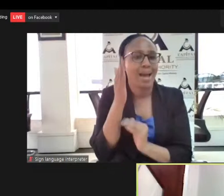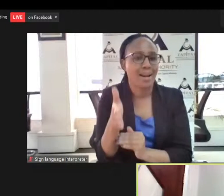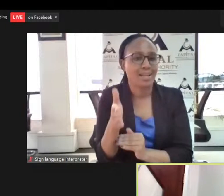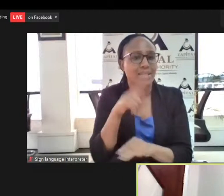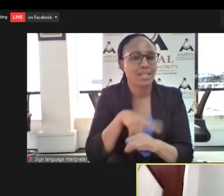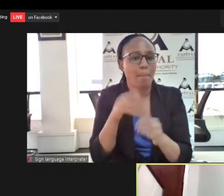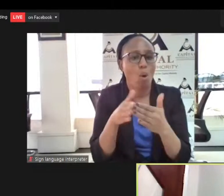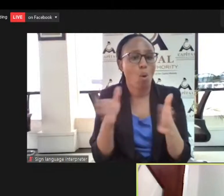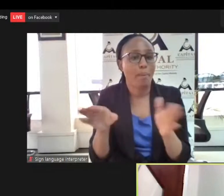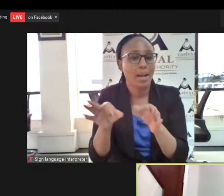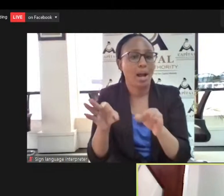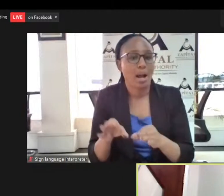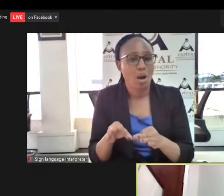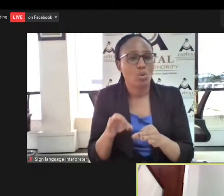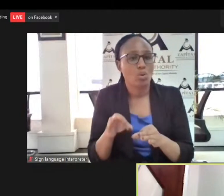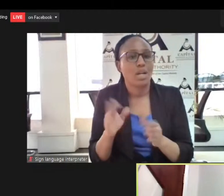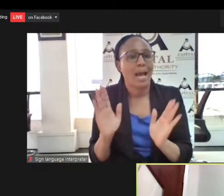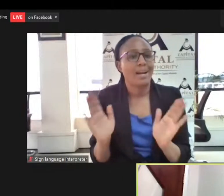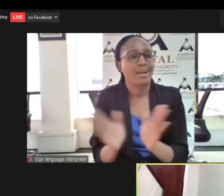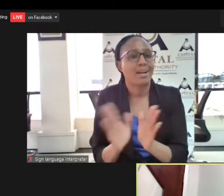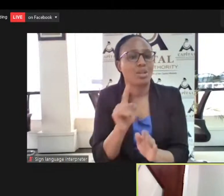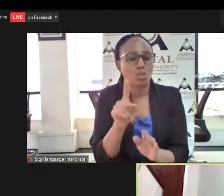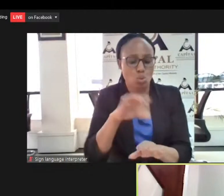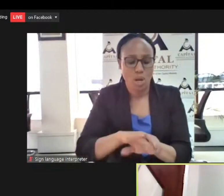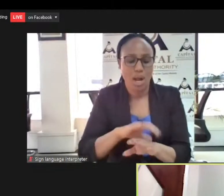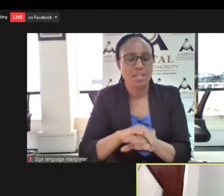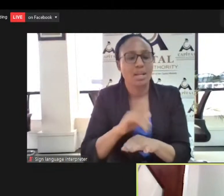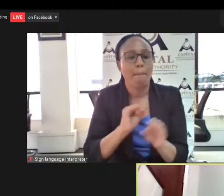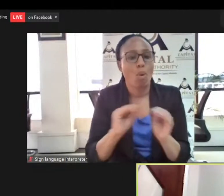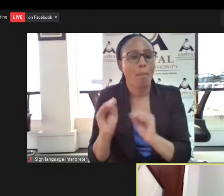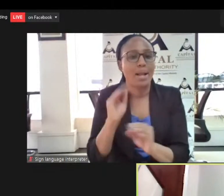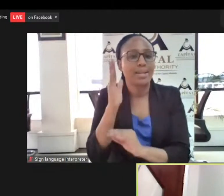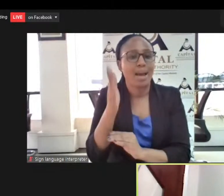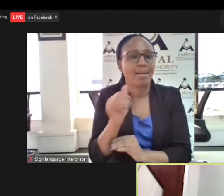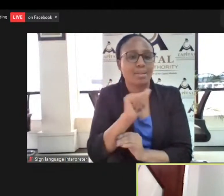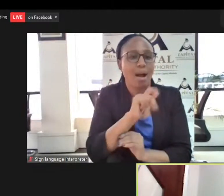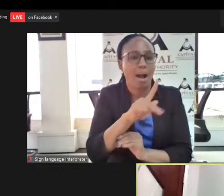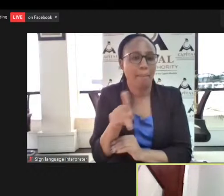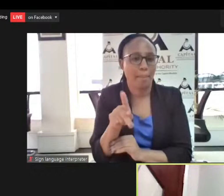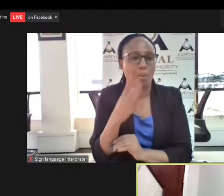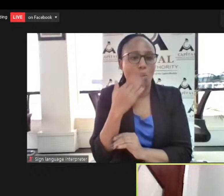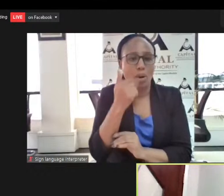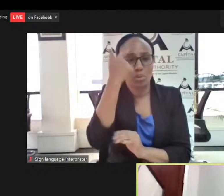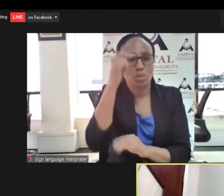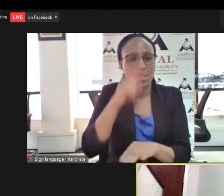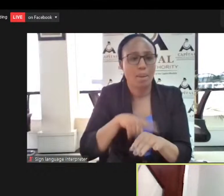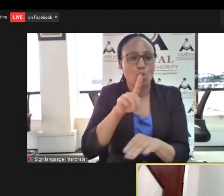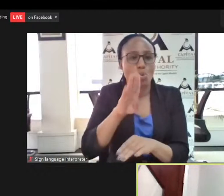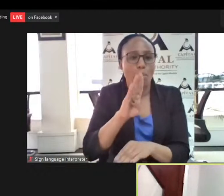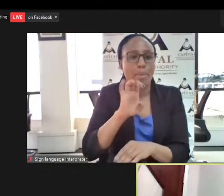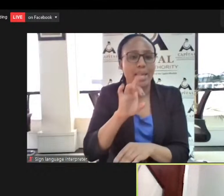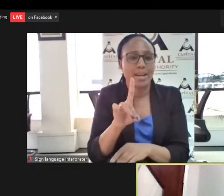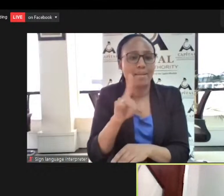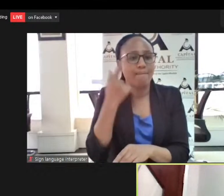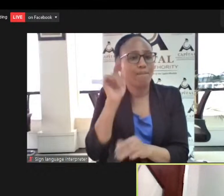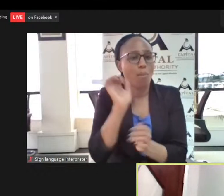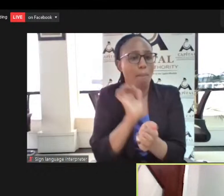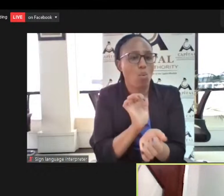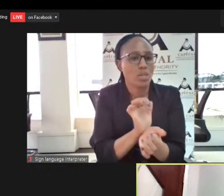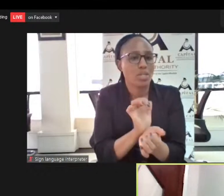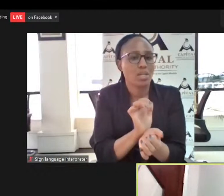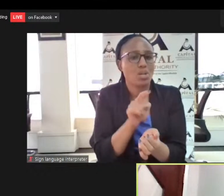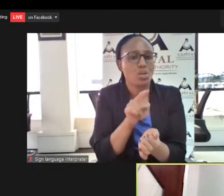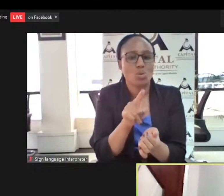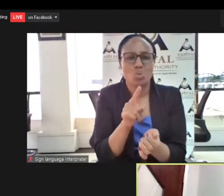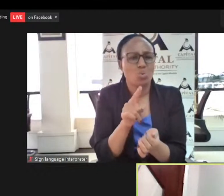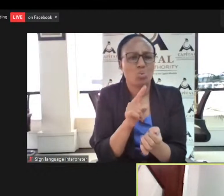I would encourage you to get the Treasury Mobile Direct app, because when you're bidding for bonds, you literally just